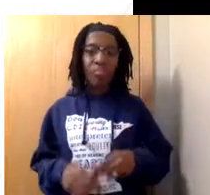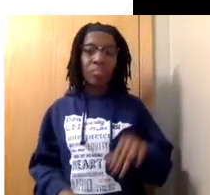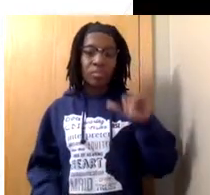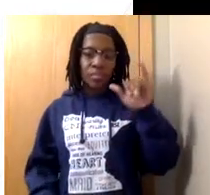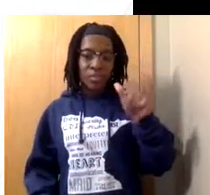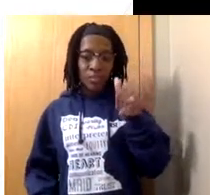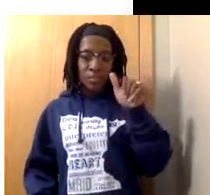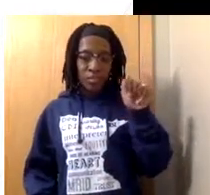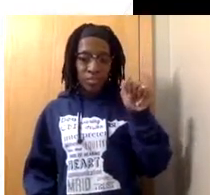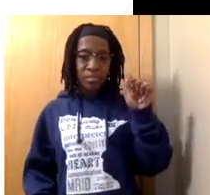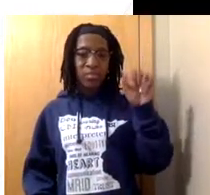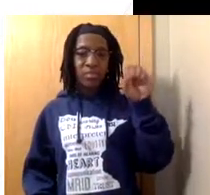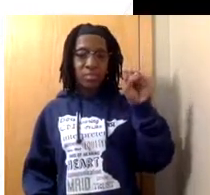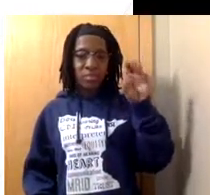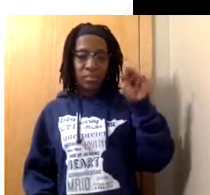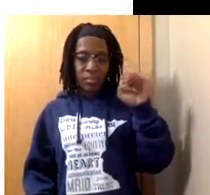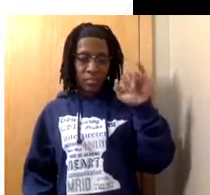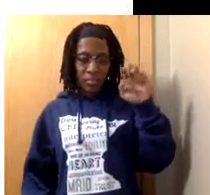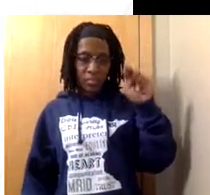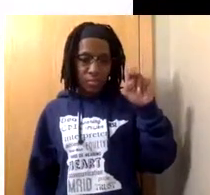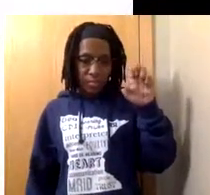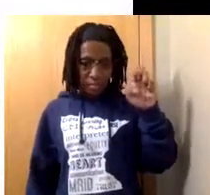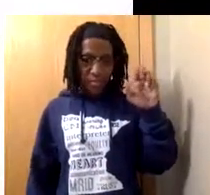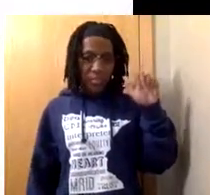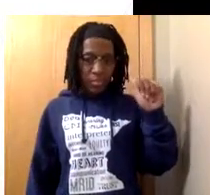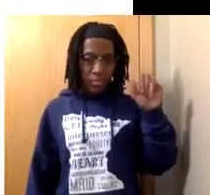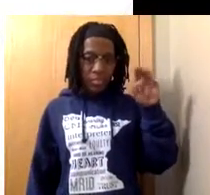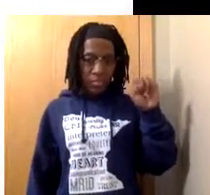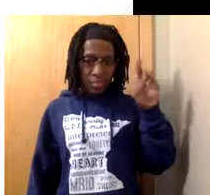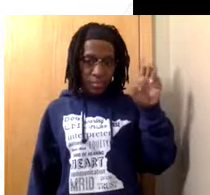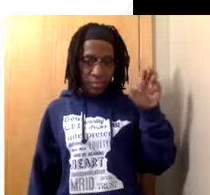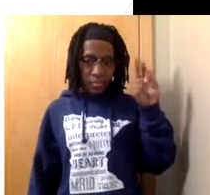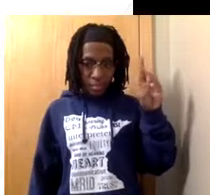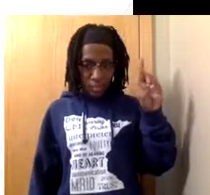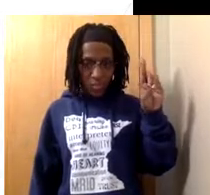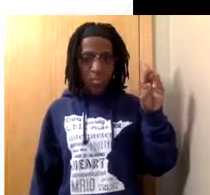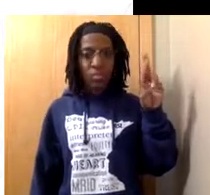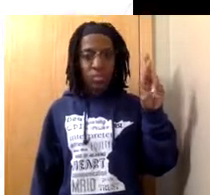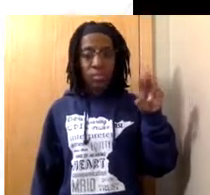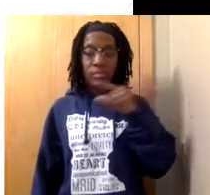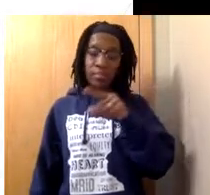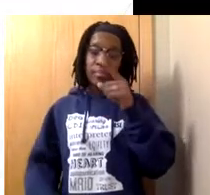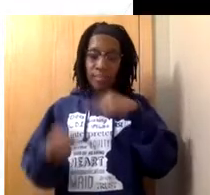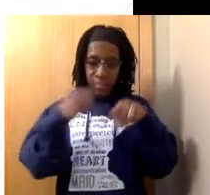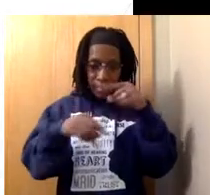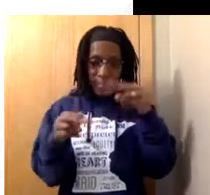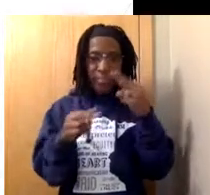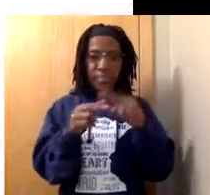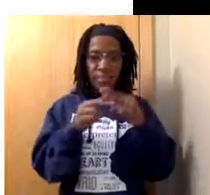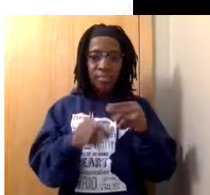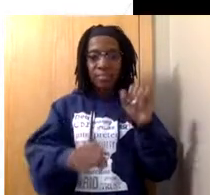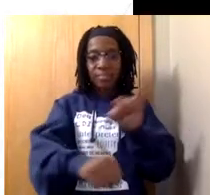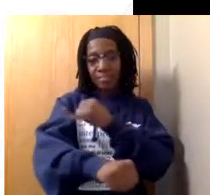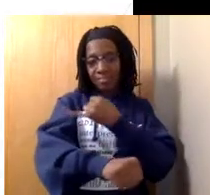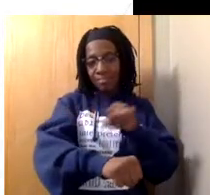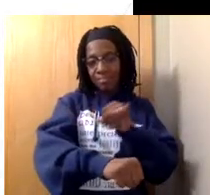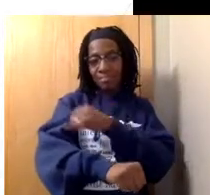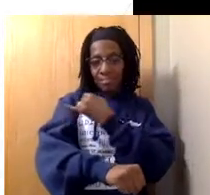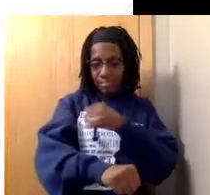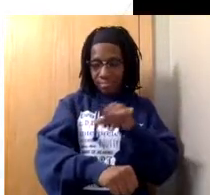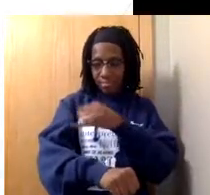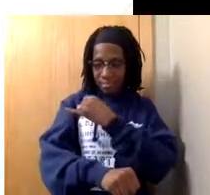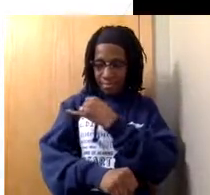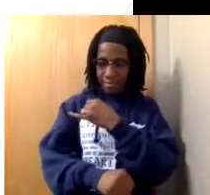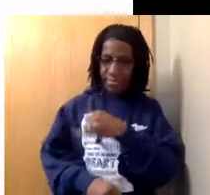Her name is Jasmine Amdor. Her sign name is Jasmine.